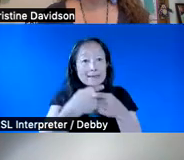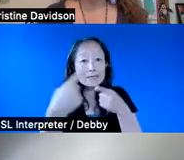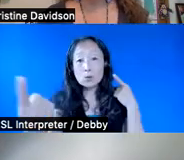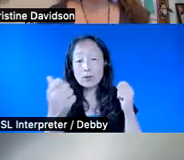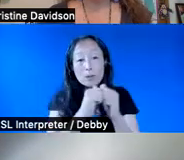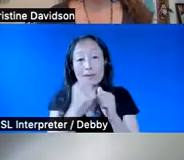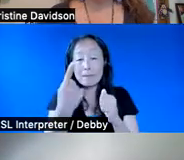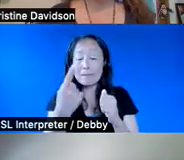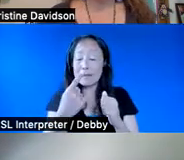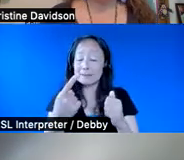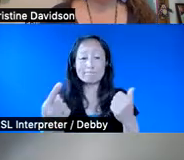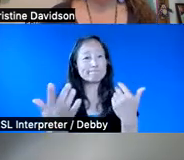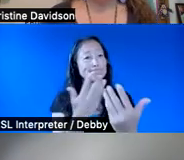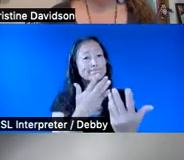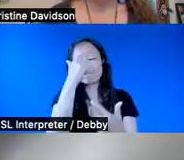room, okay?